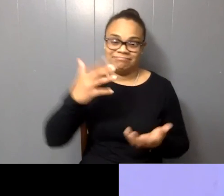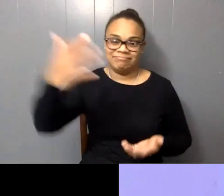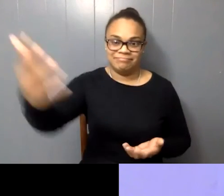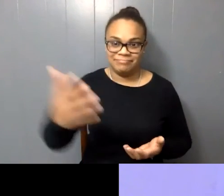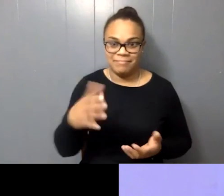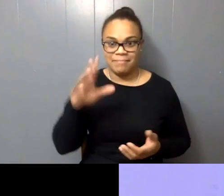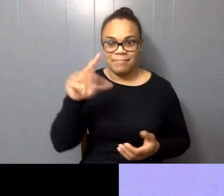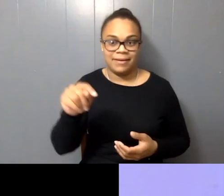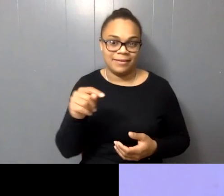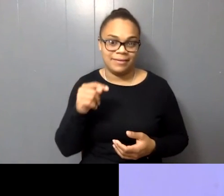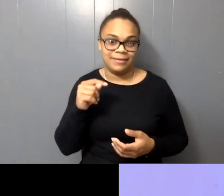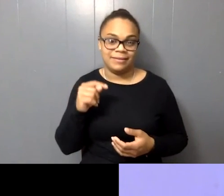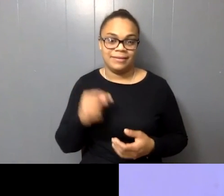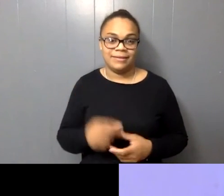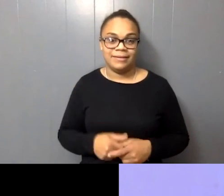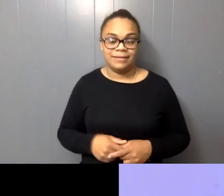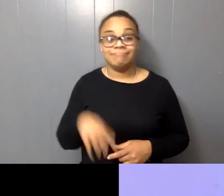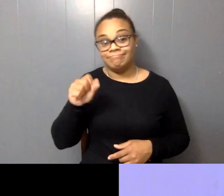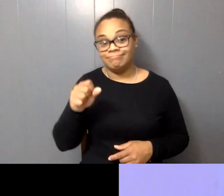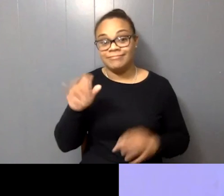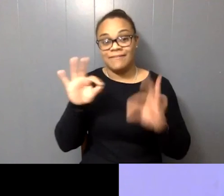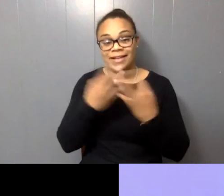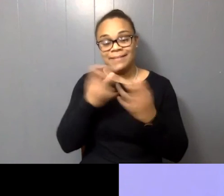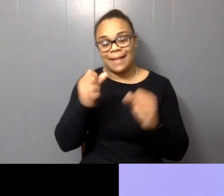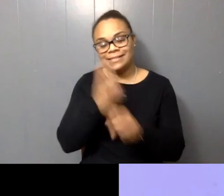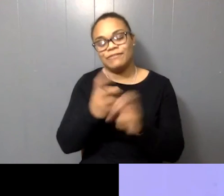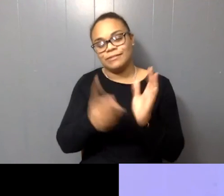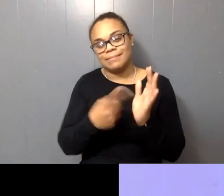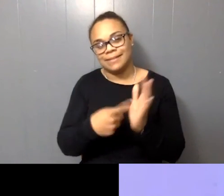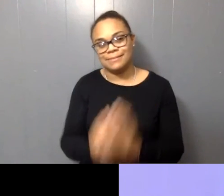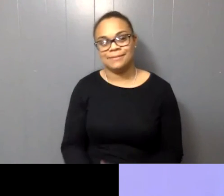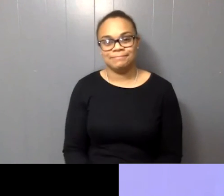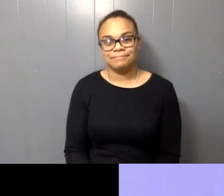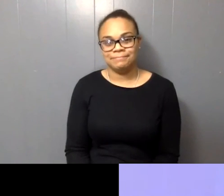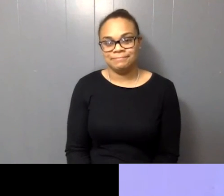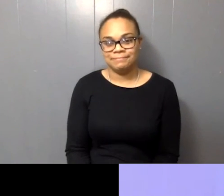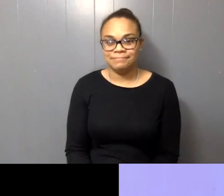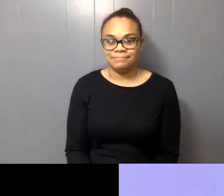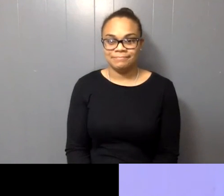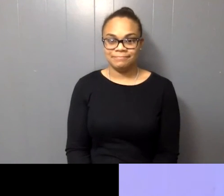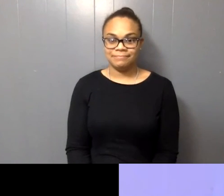But yeah, family can be difficult sometimes.